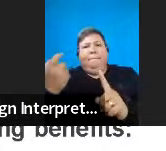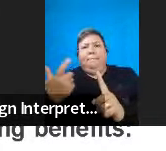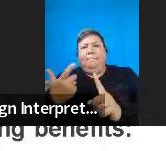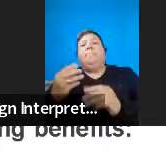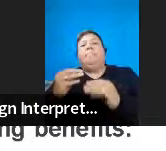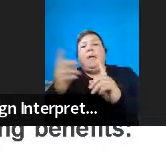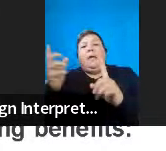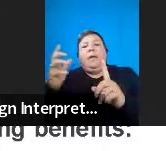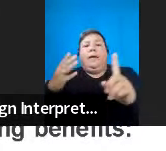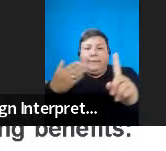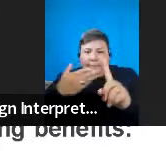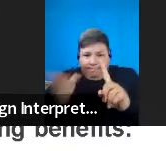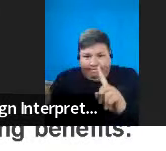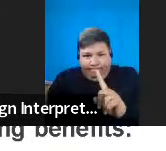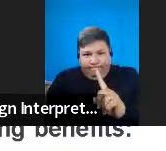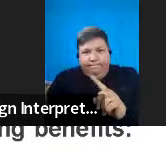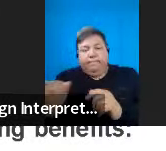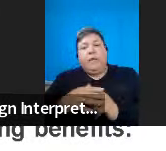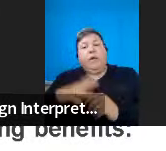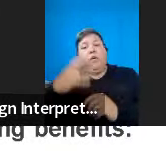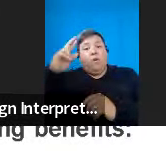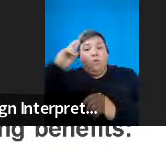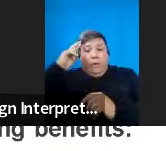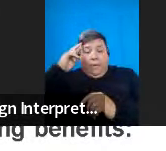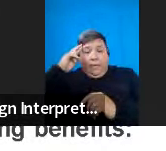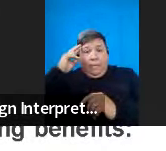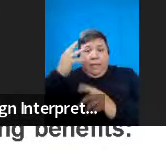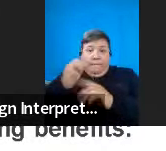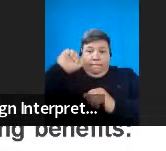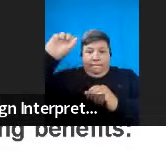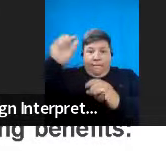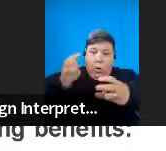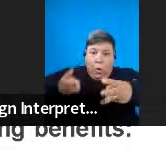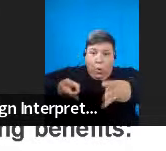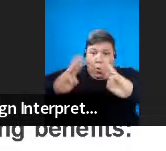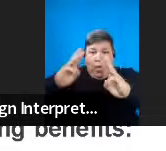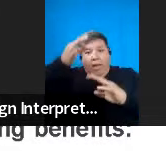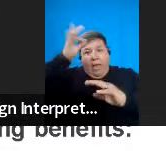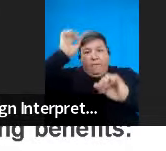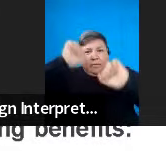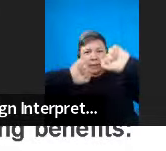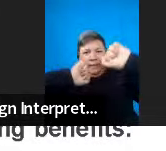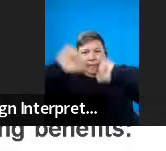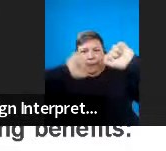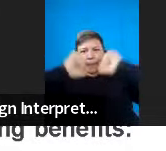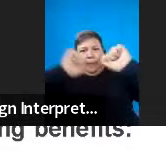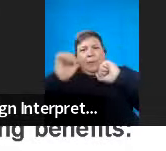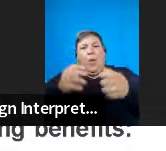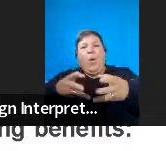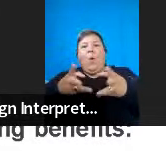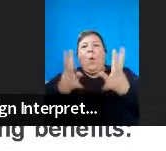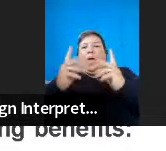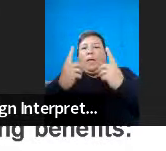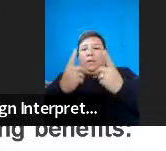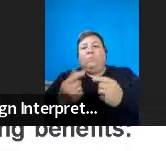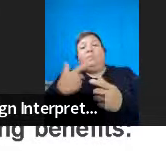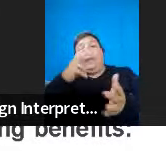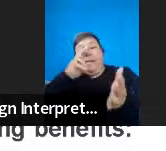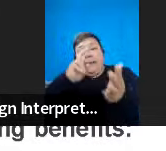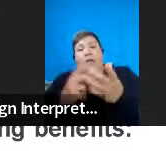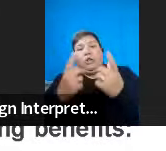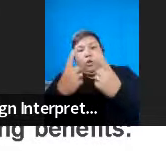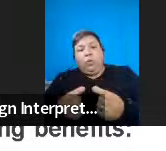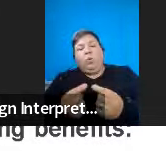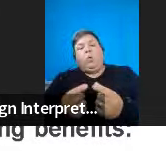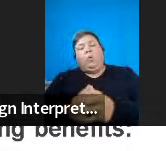inspection and so forth. Remember, they have their own legislation that they're also using and they have to do what they need to do. What we're engaging